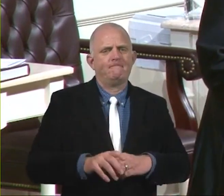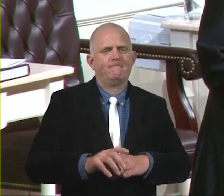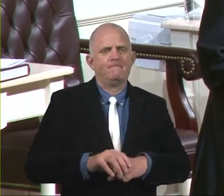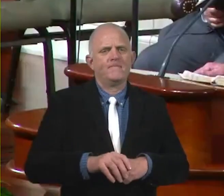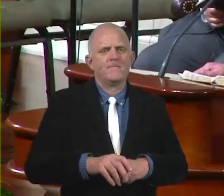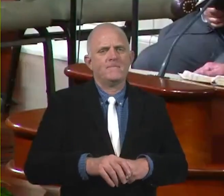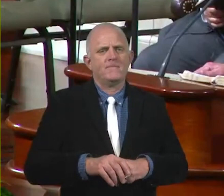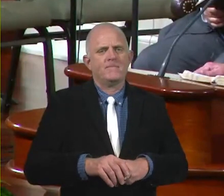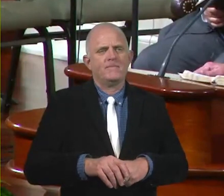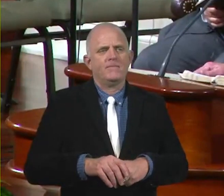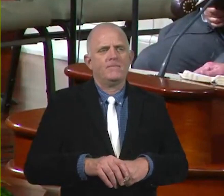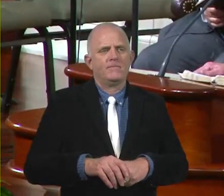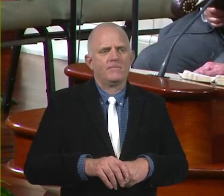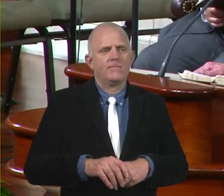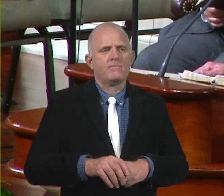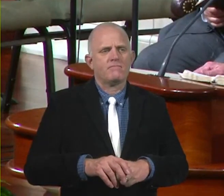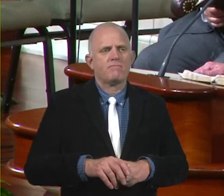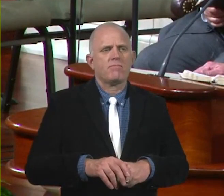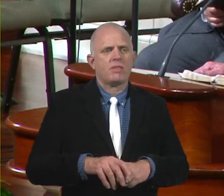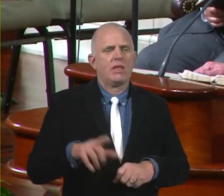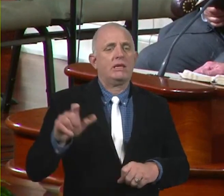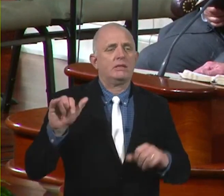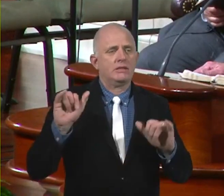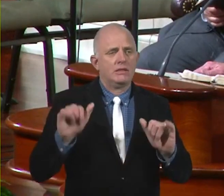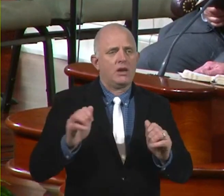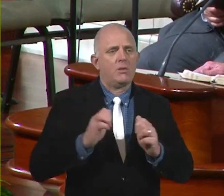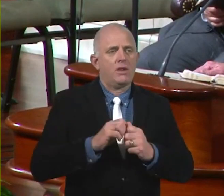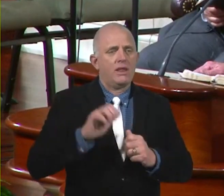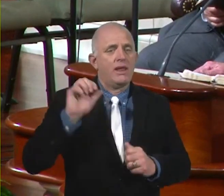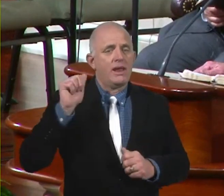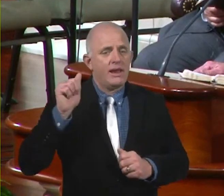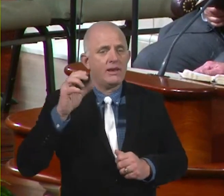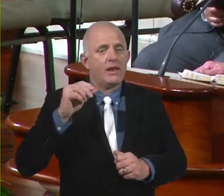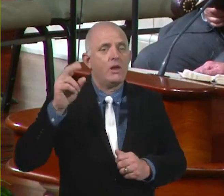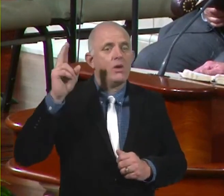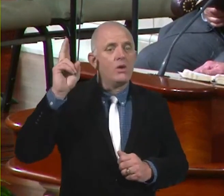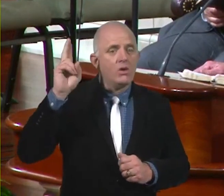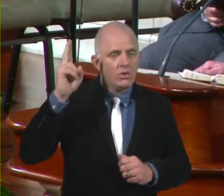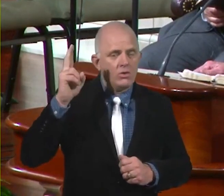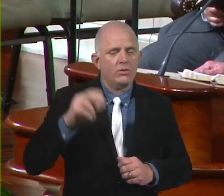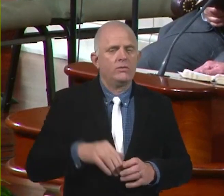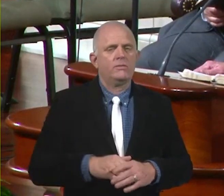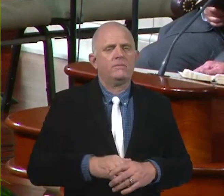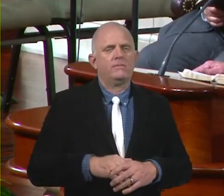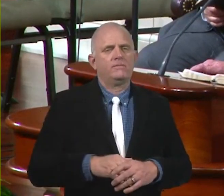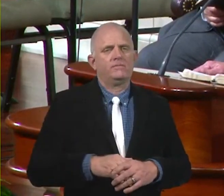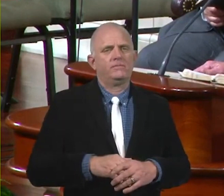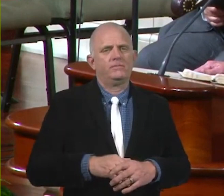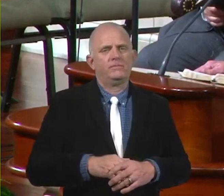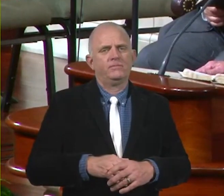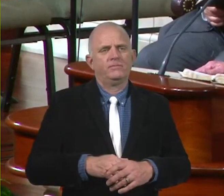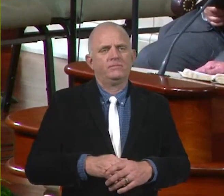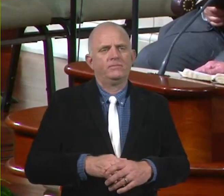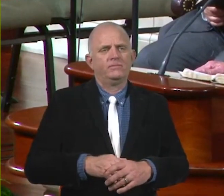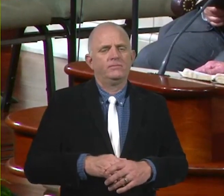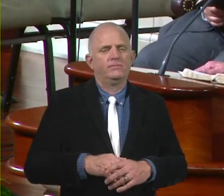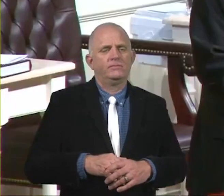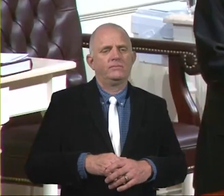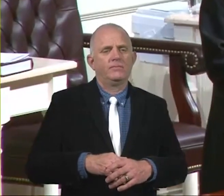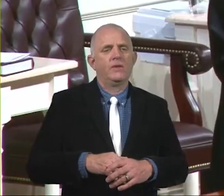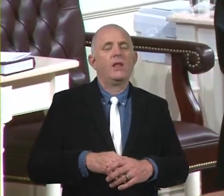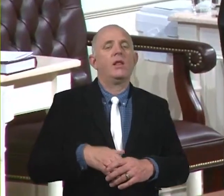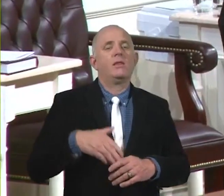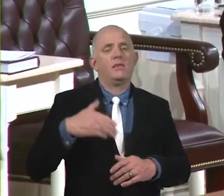He was spending the night with his aunt and his uncle. And then he decided to turn